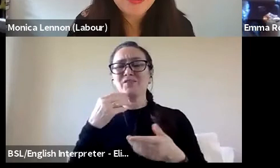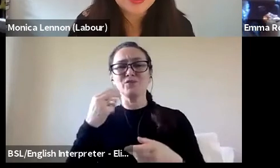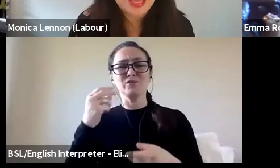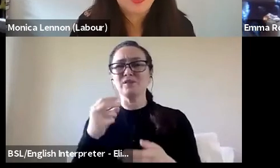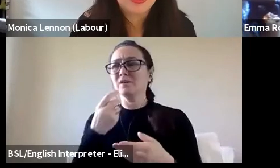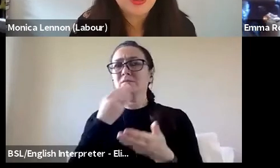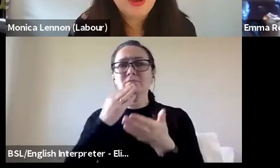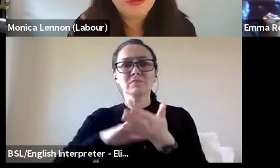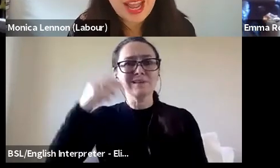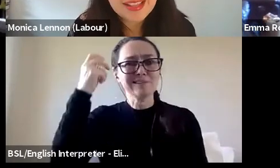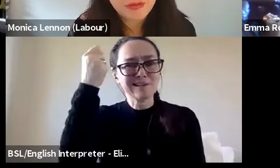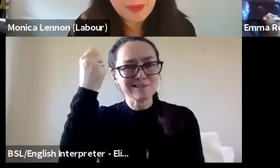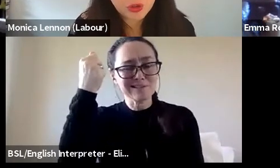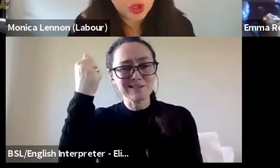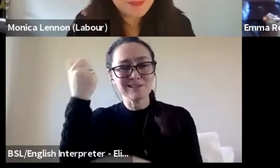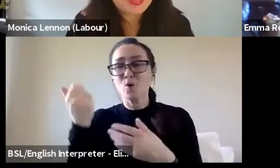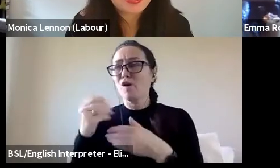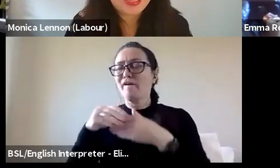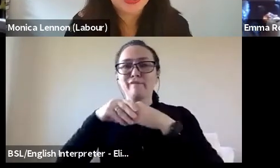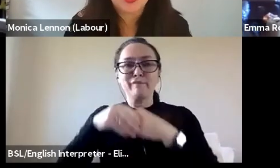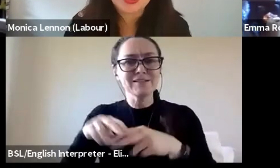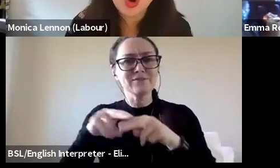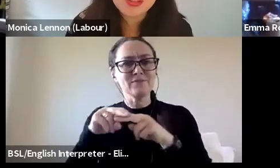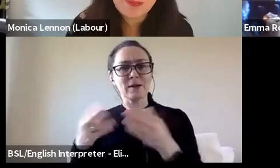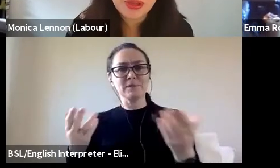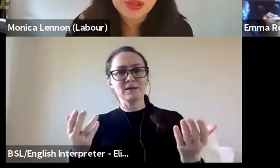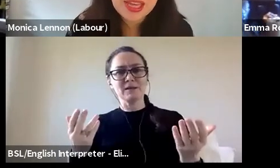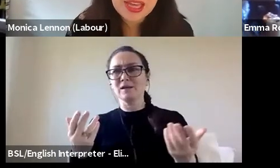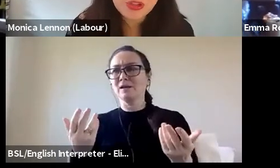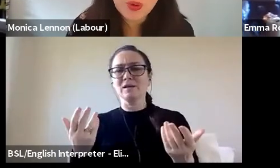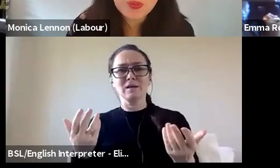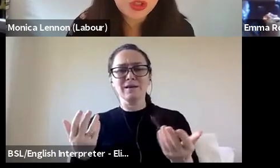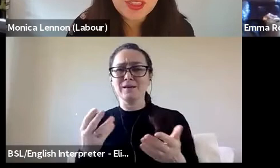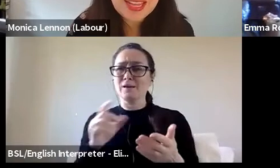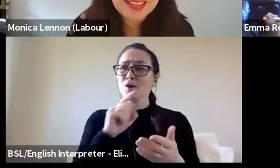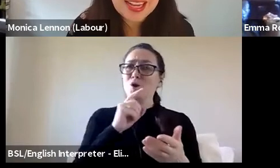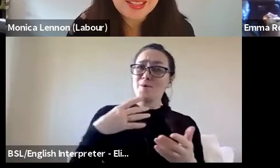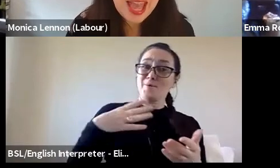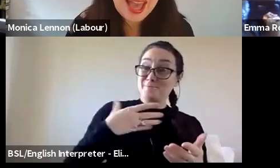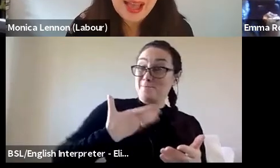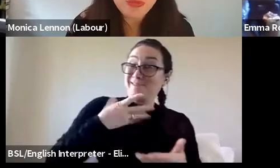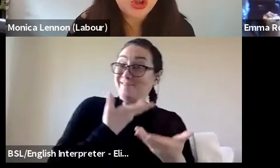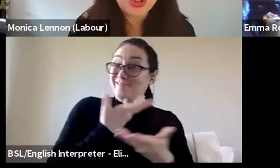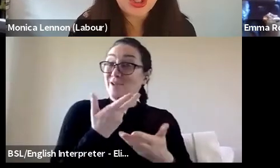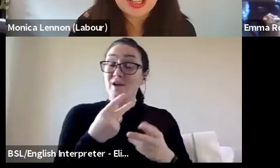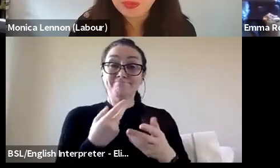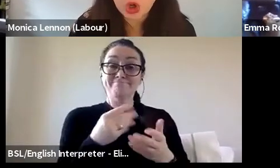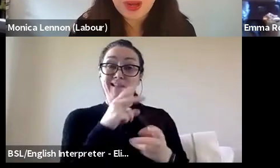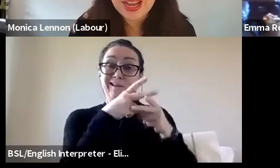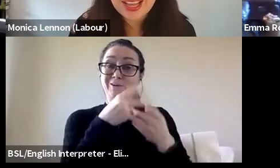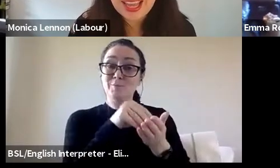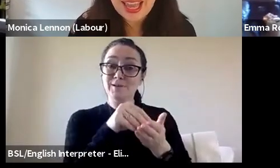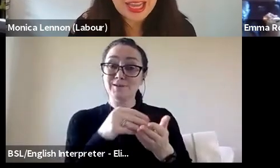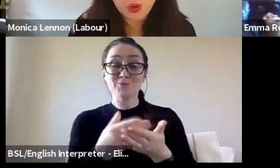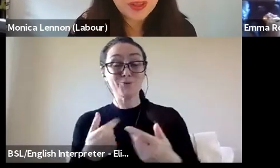will have to rely on friends and families, those unpaid carers that we talked about. So when we do these things, I'm not sure that there's a